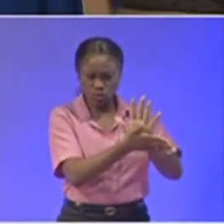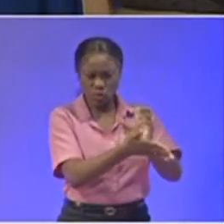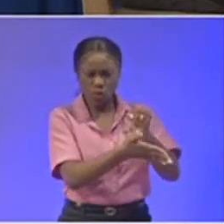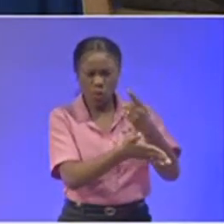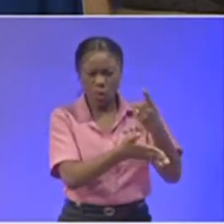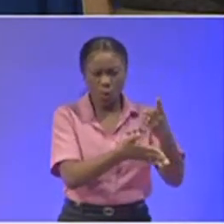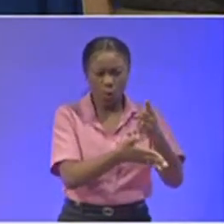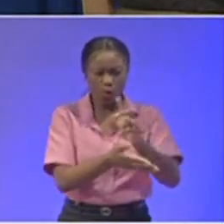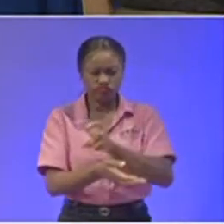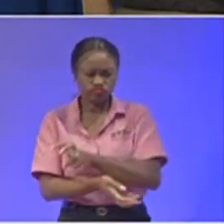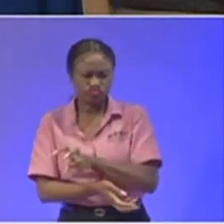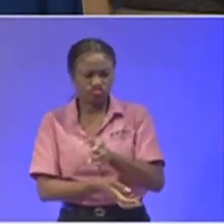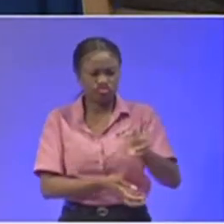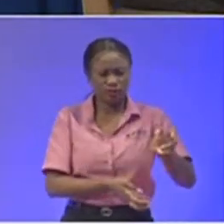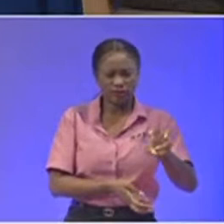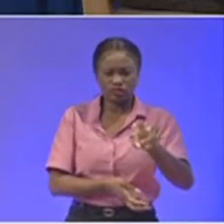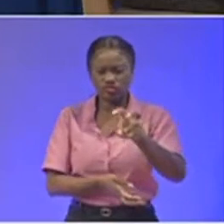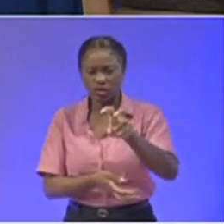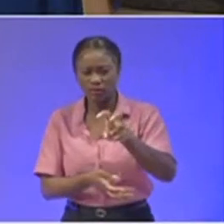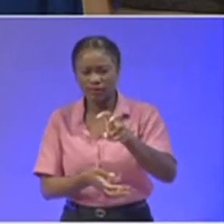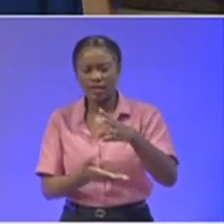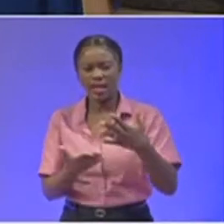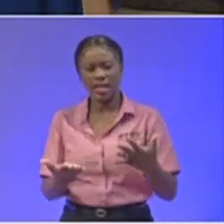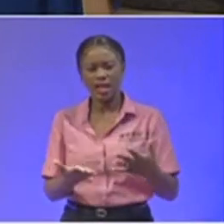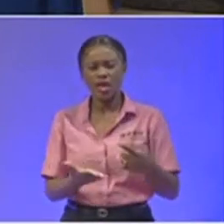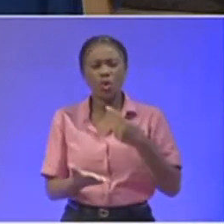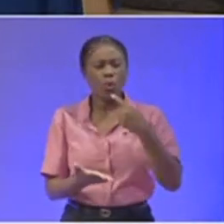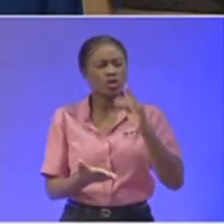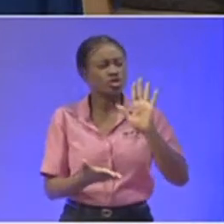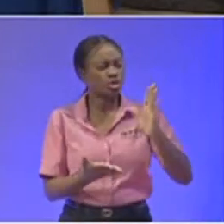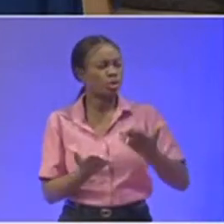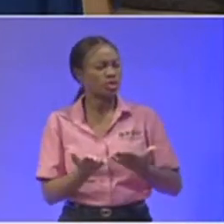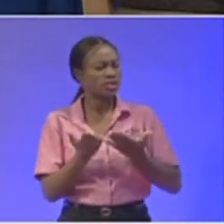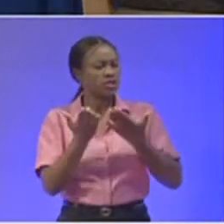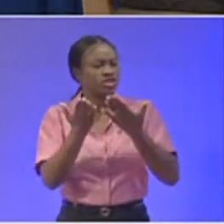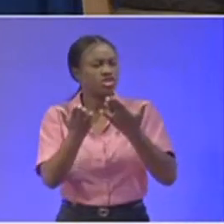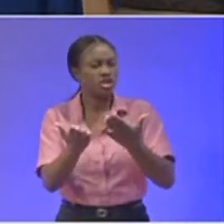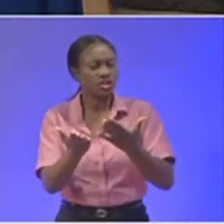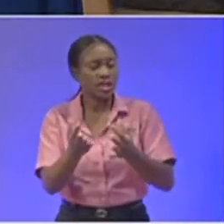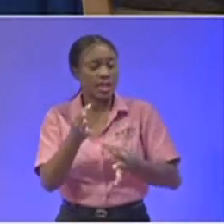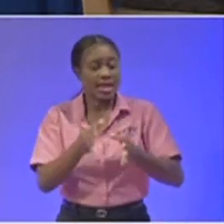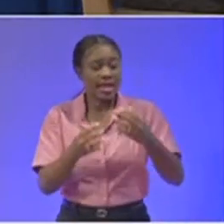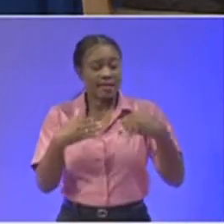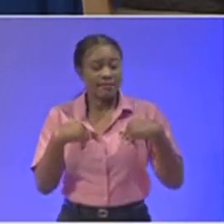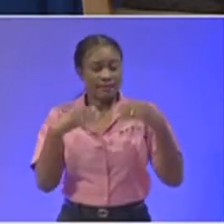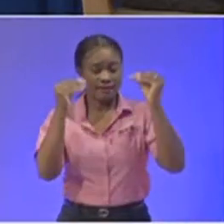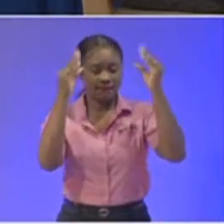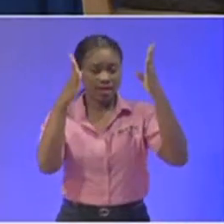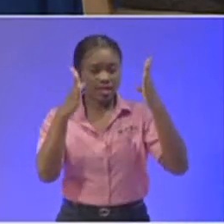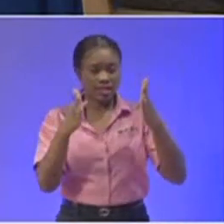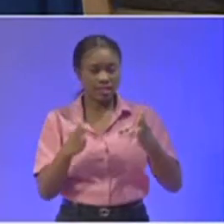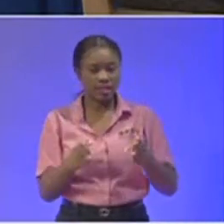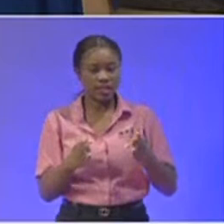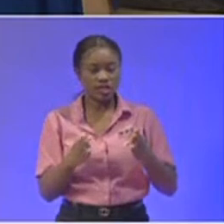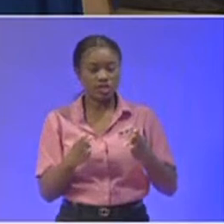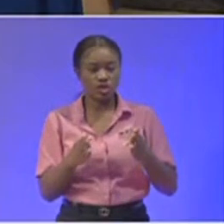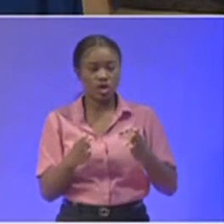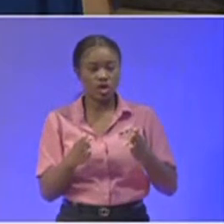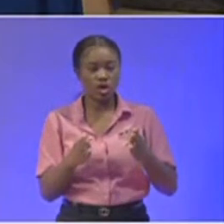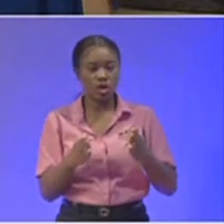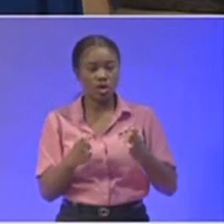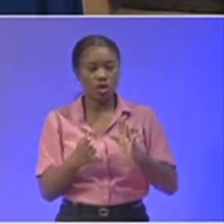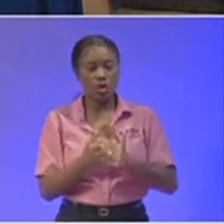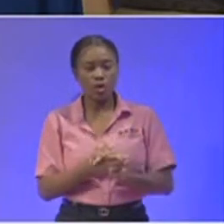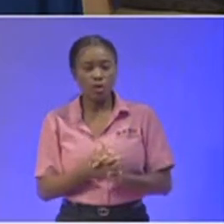such teachers possibly working on a part-time basis? So if there is an itinerant teacher, this is somebody who has gone to good school